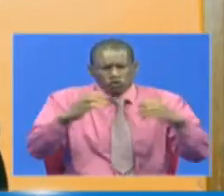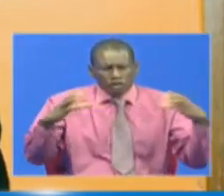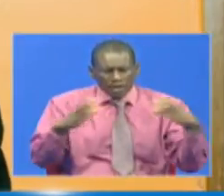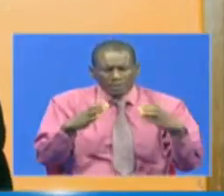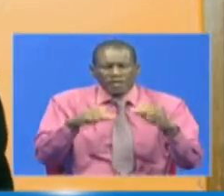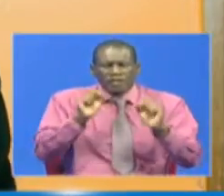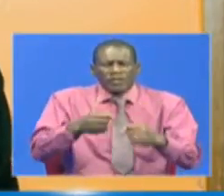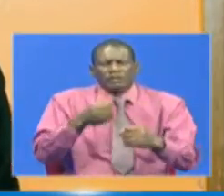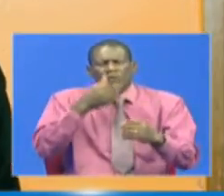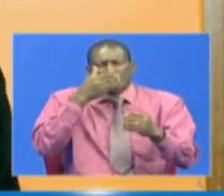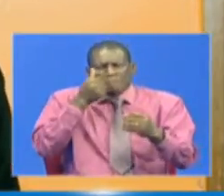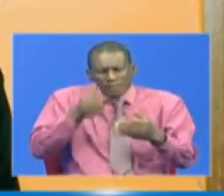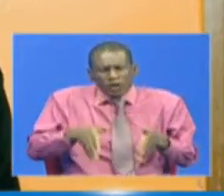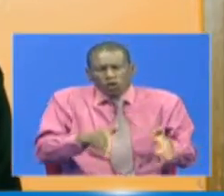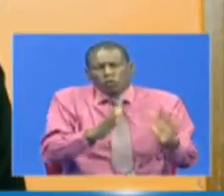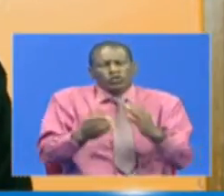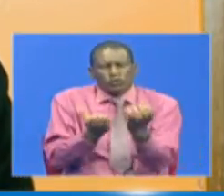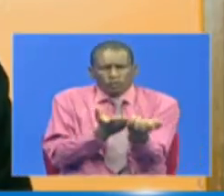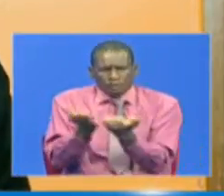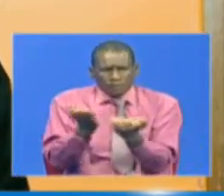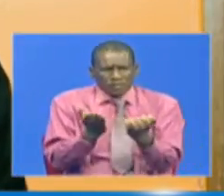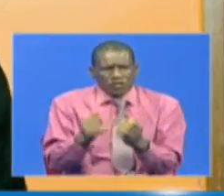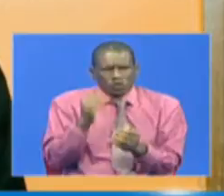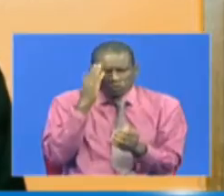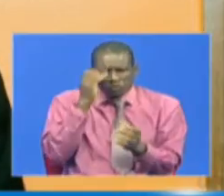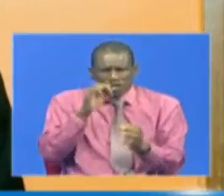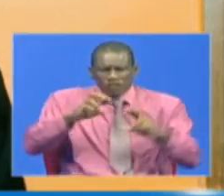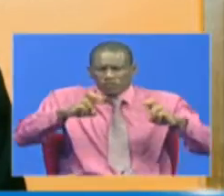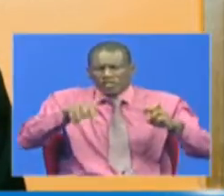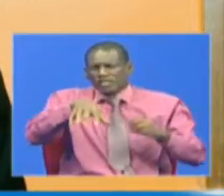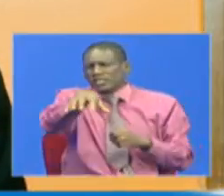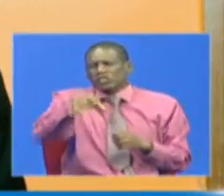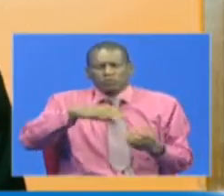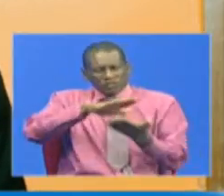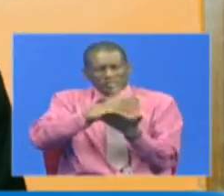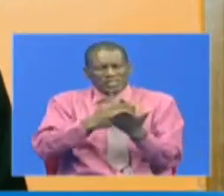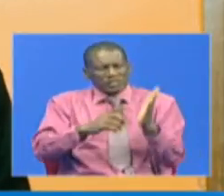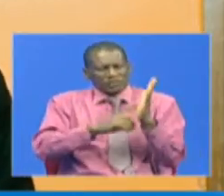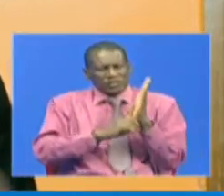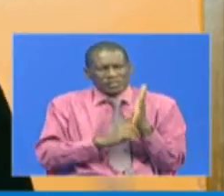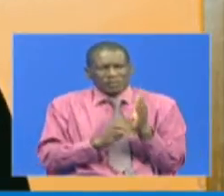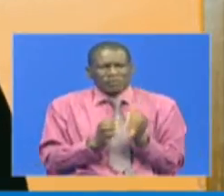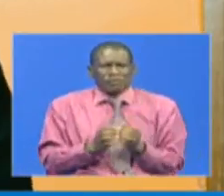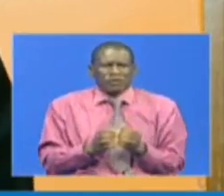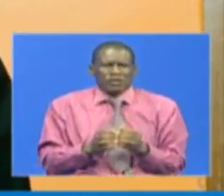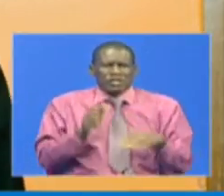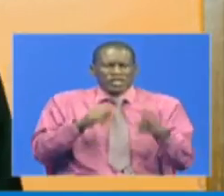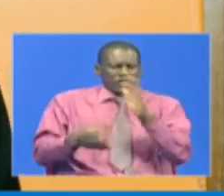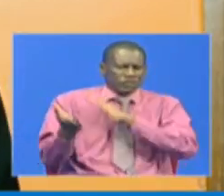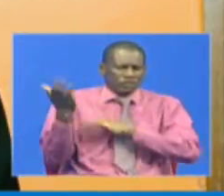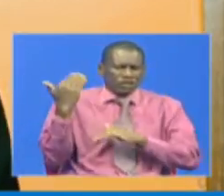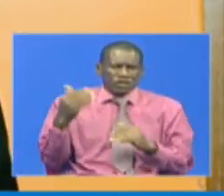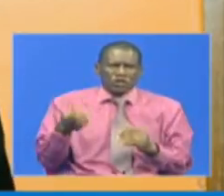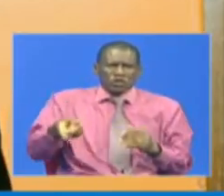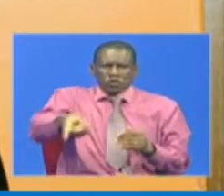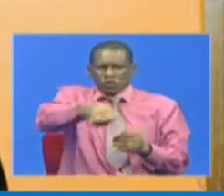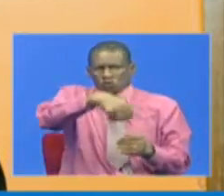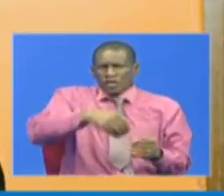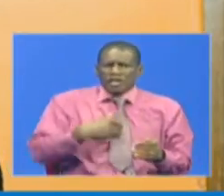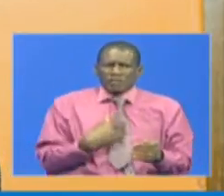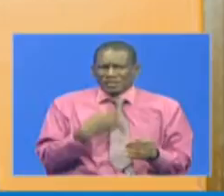better opportunity for businesses. You know, if you look at transport, in the past we've been seeing, let's